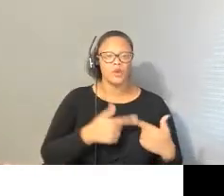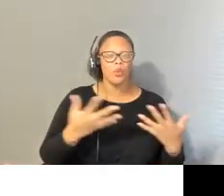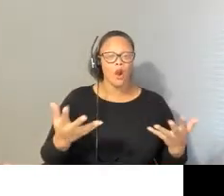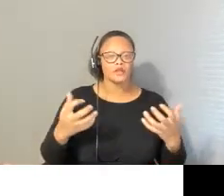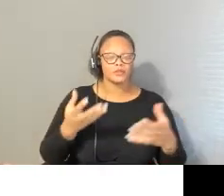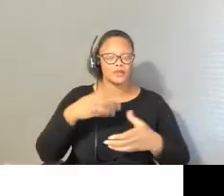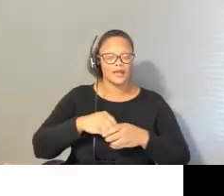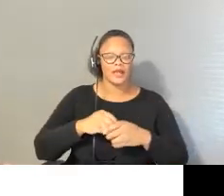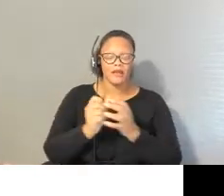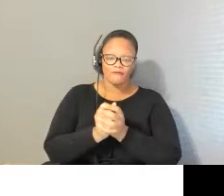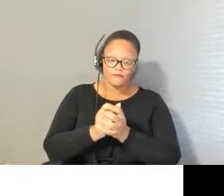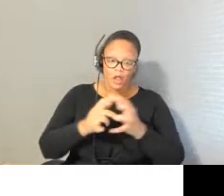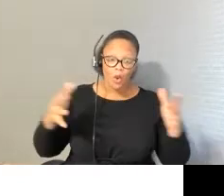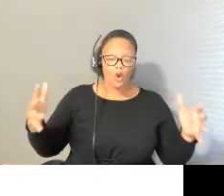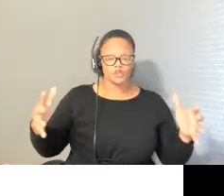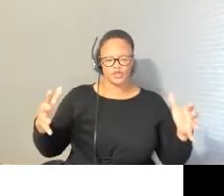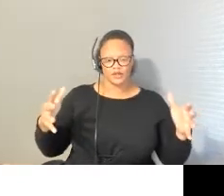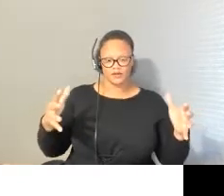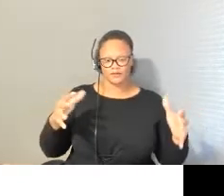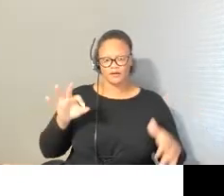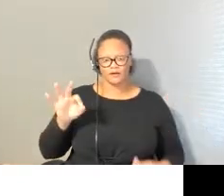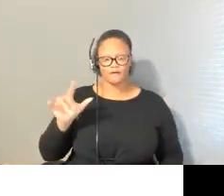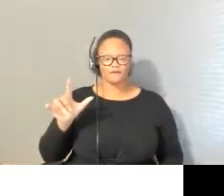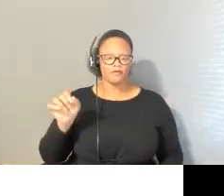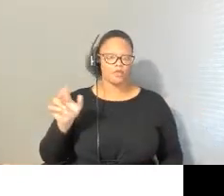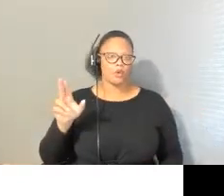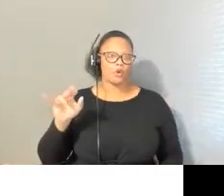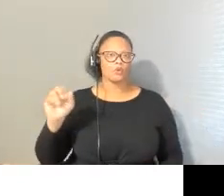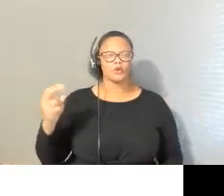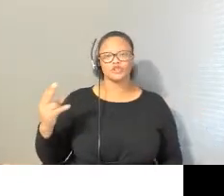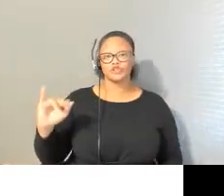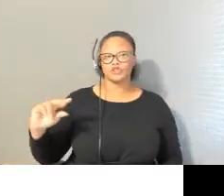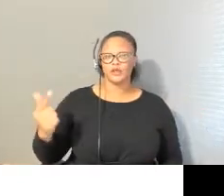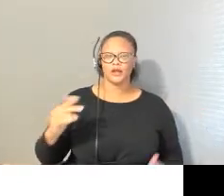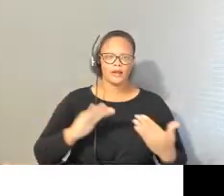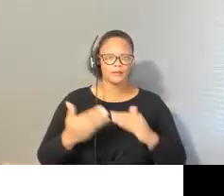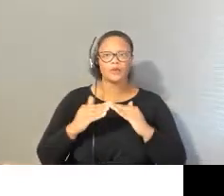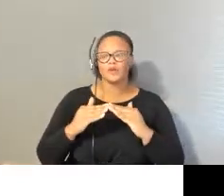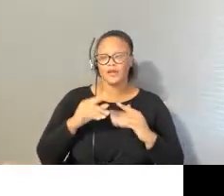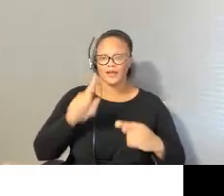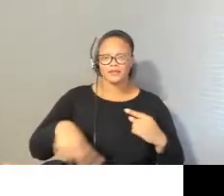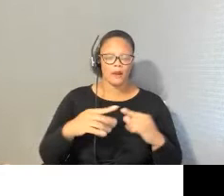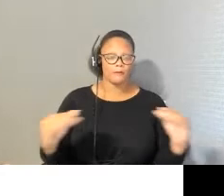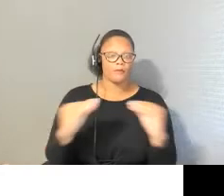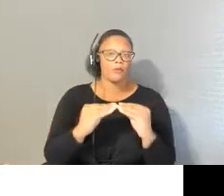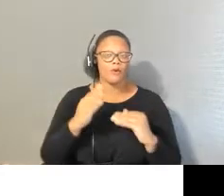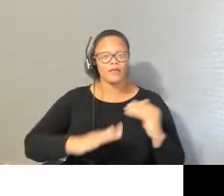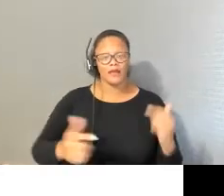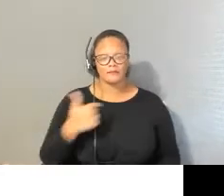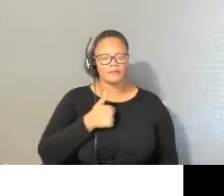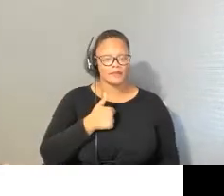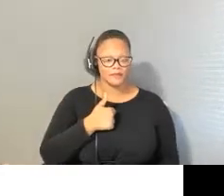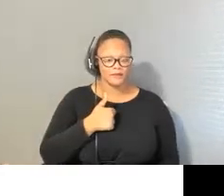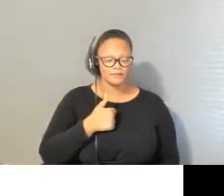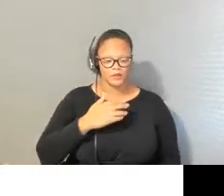it's about more than me. It's about my community being well.